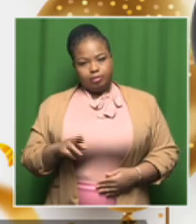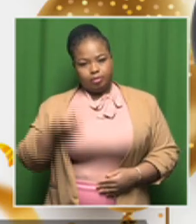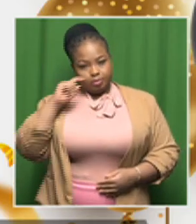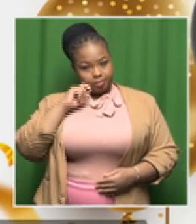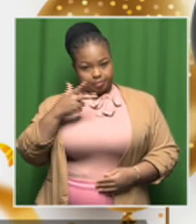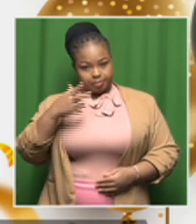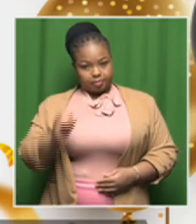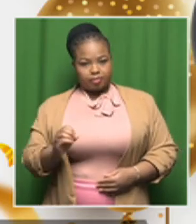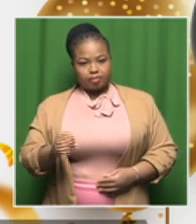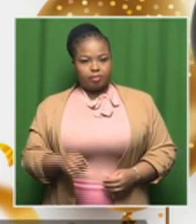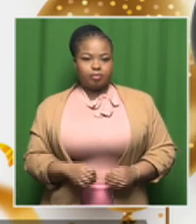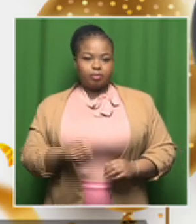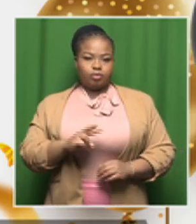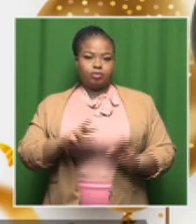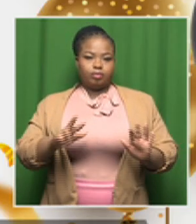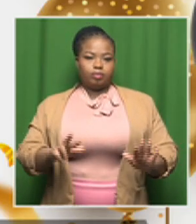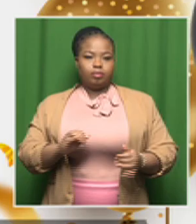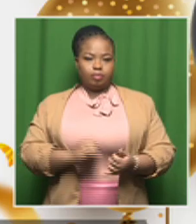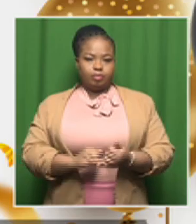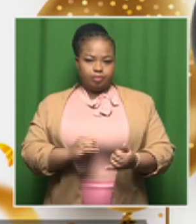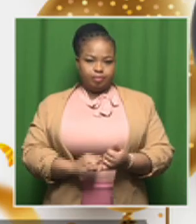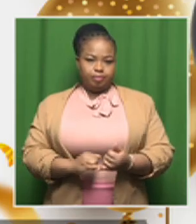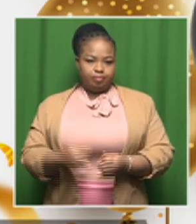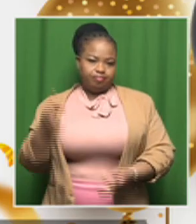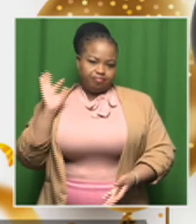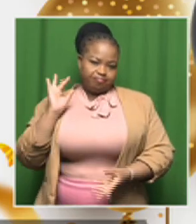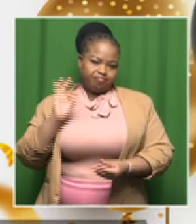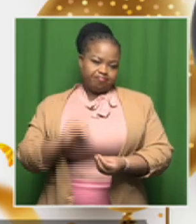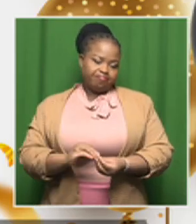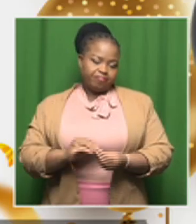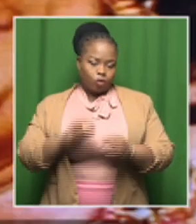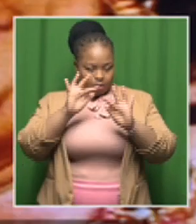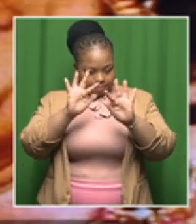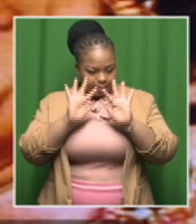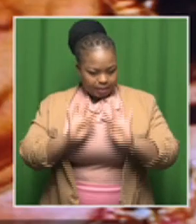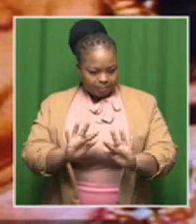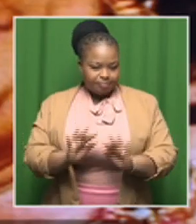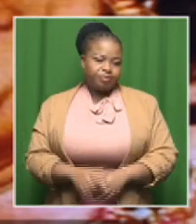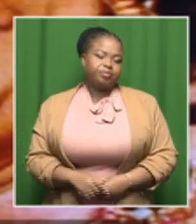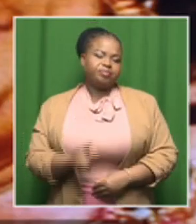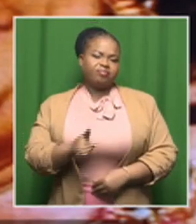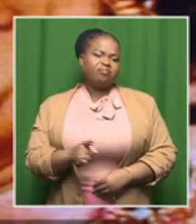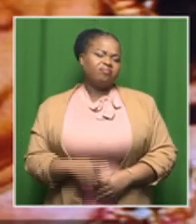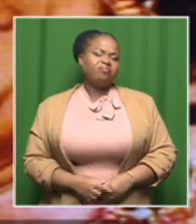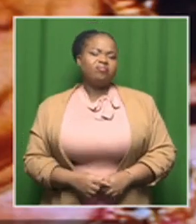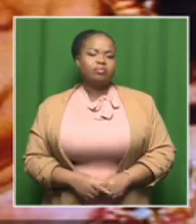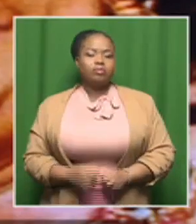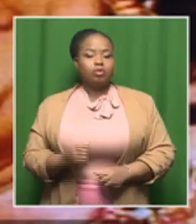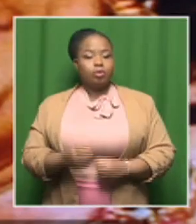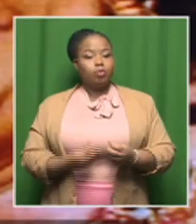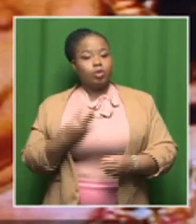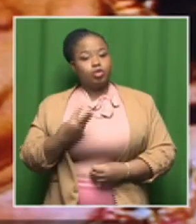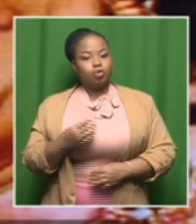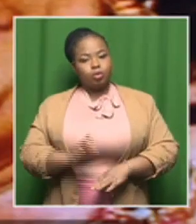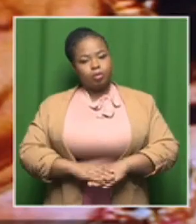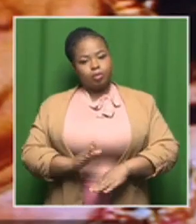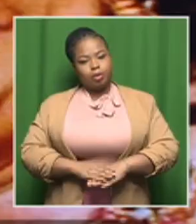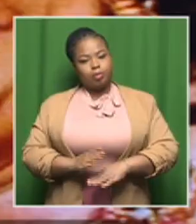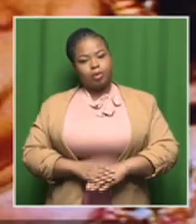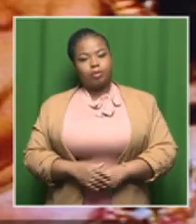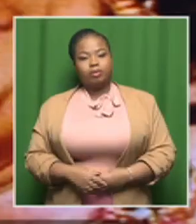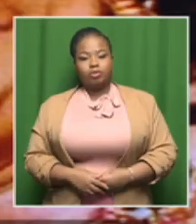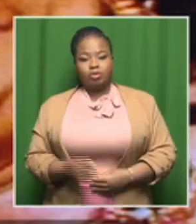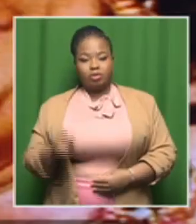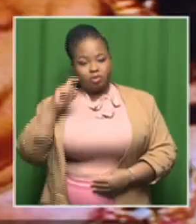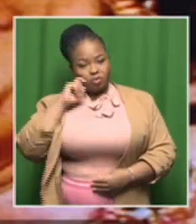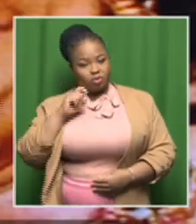years old on the 28th of September. We bless you, and we wish you many, many more years. You better outlive her. She's